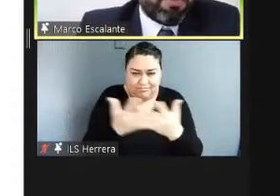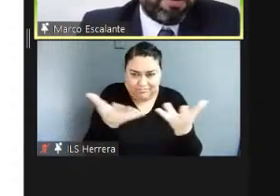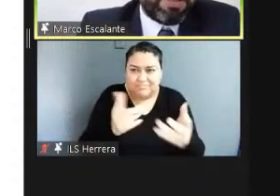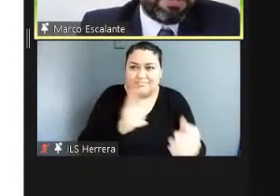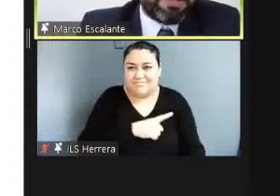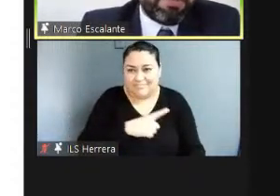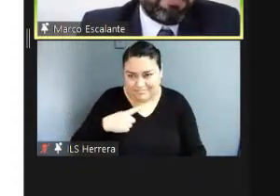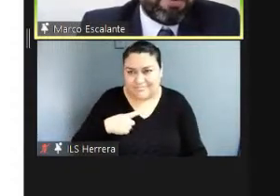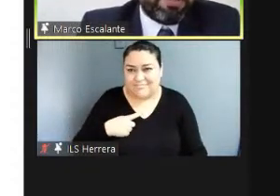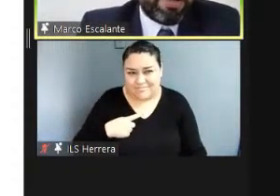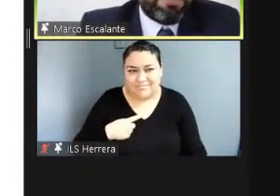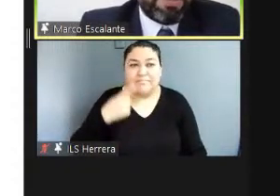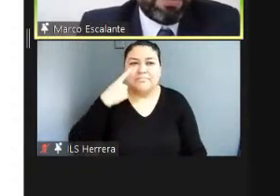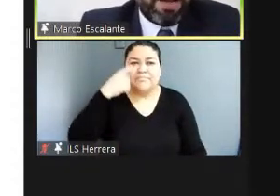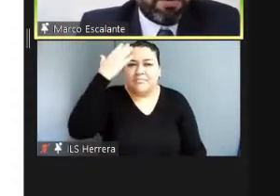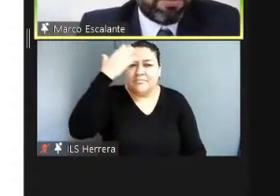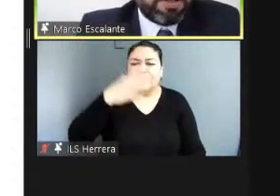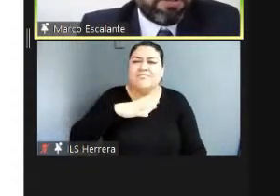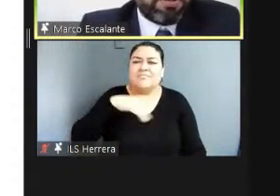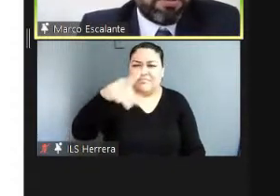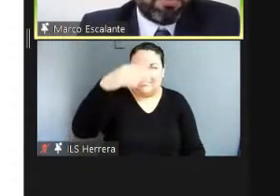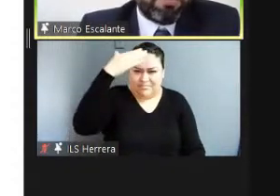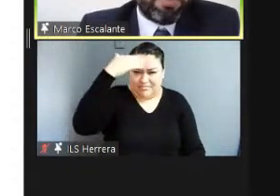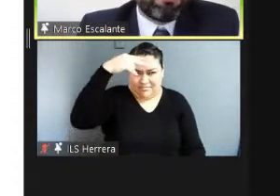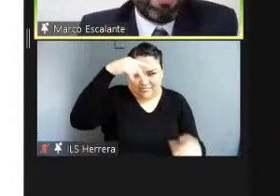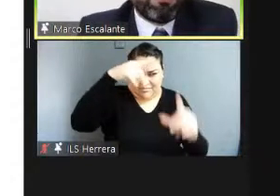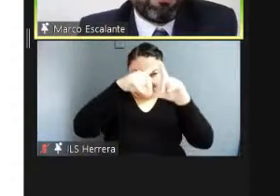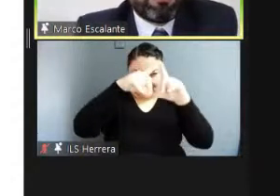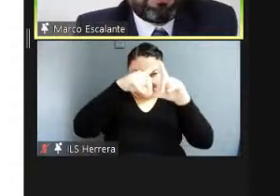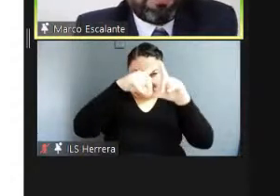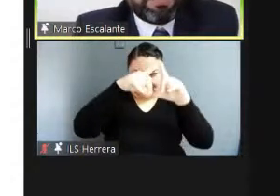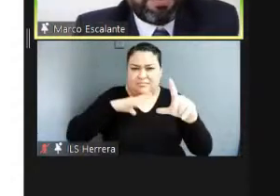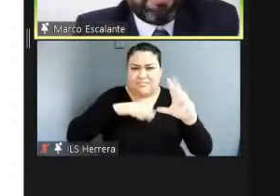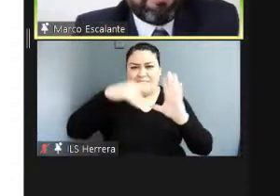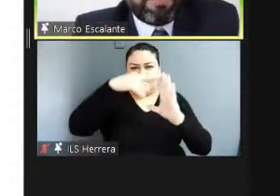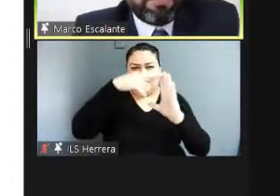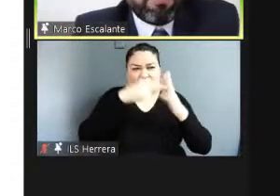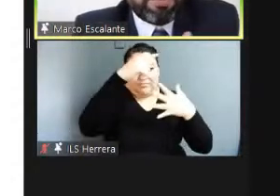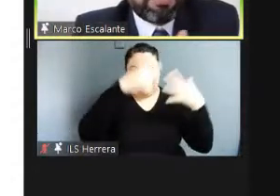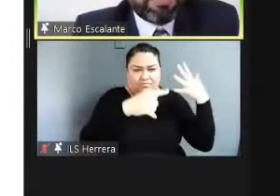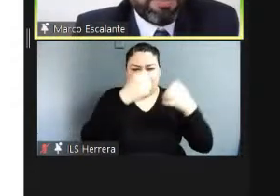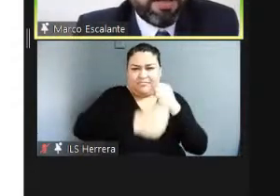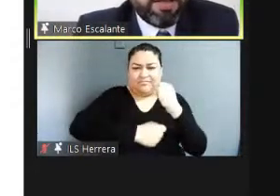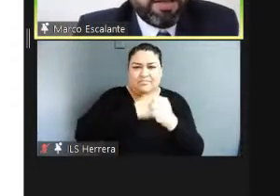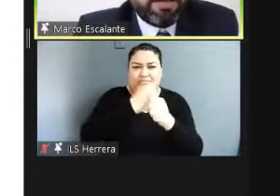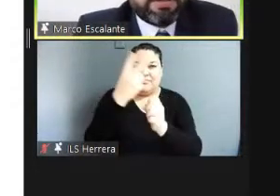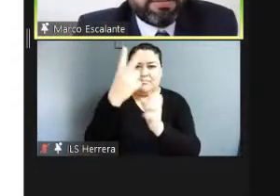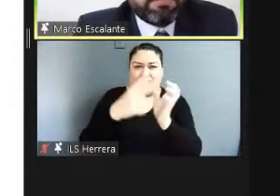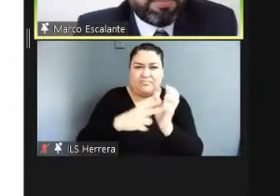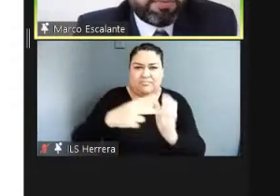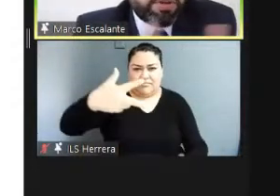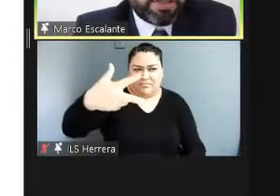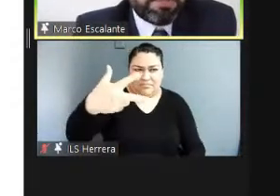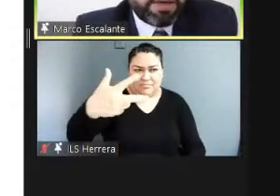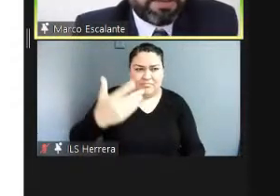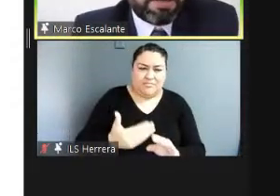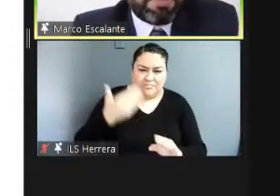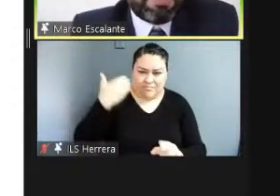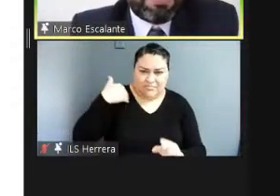you know, in Mexico, there is a proposal which is the competency profile of the general